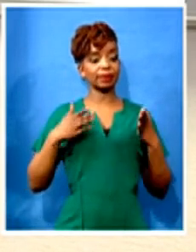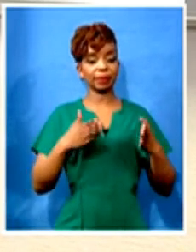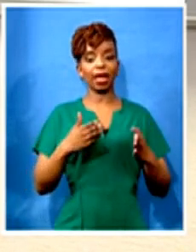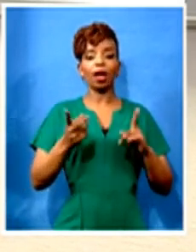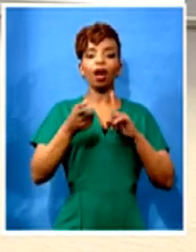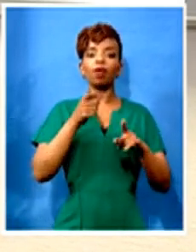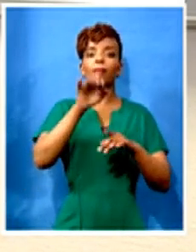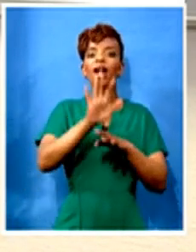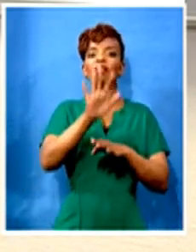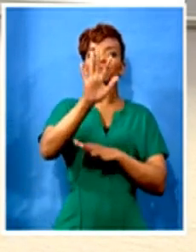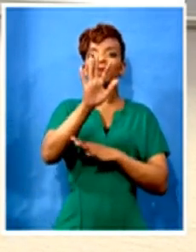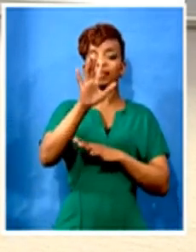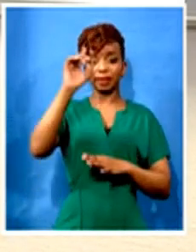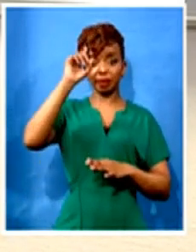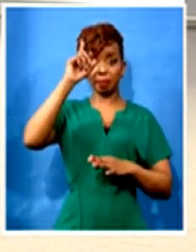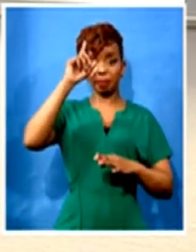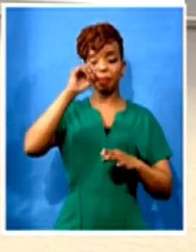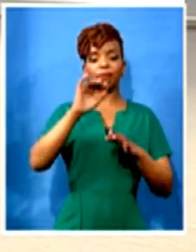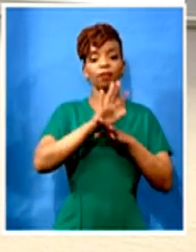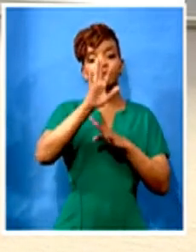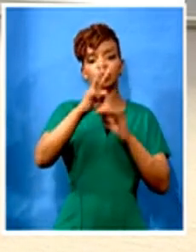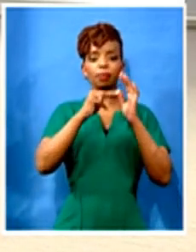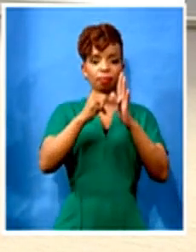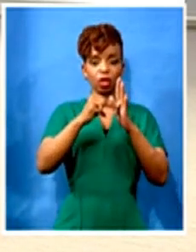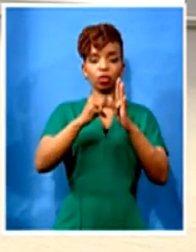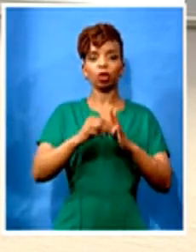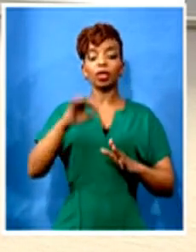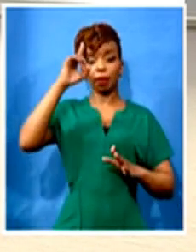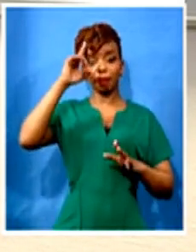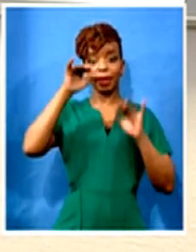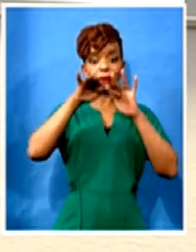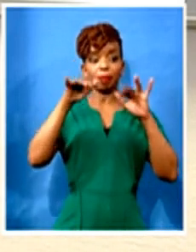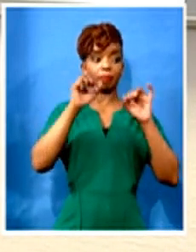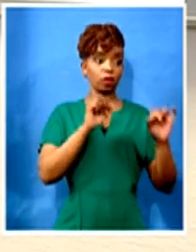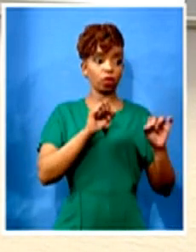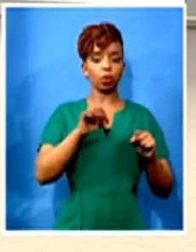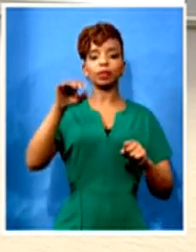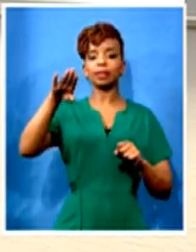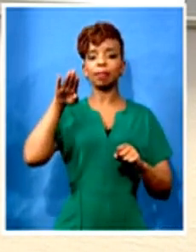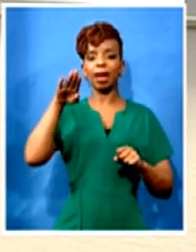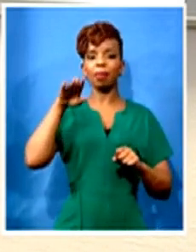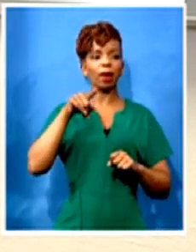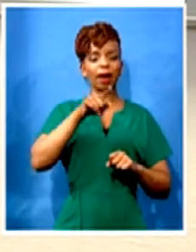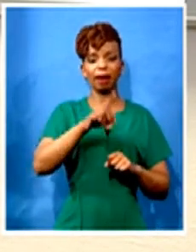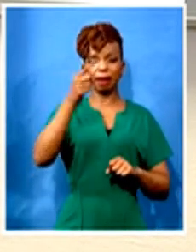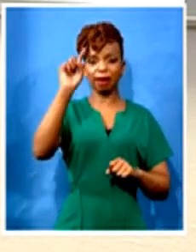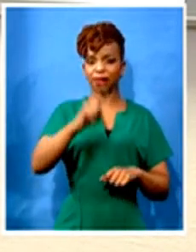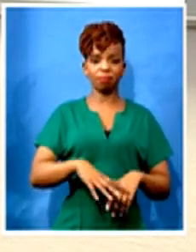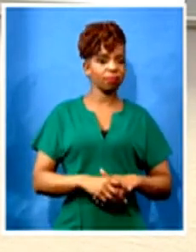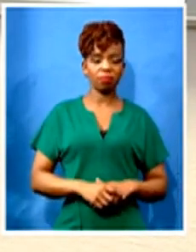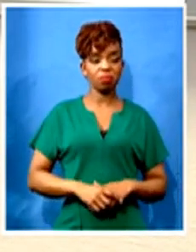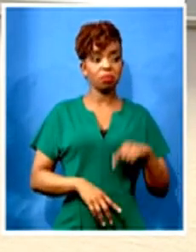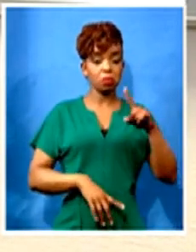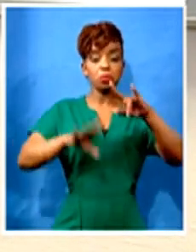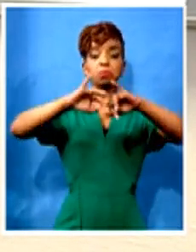of the people of Zimbabwe, it's uncalled for, and it's a tragedy and a travesty of justice. Have you had